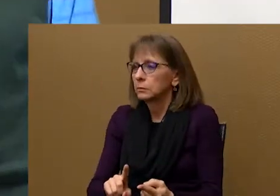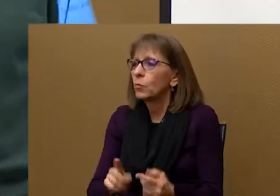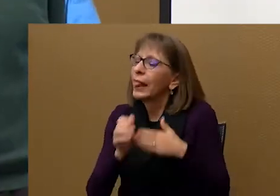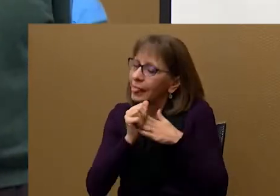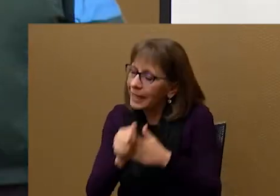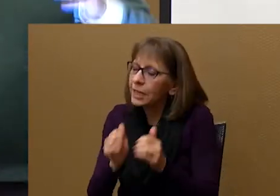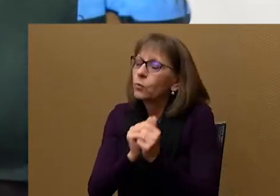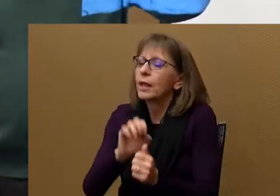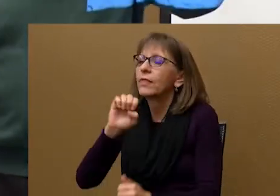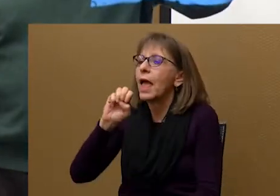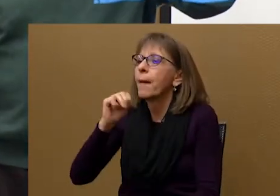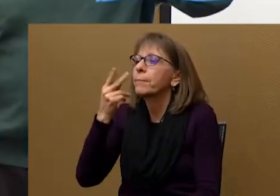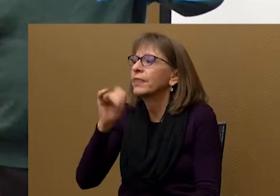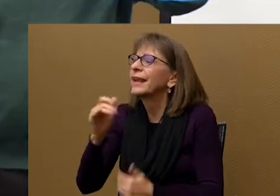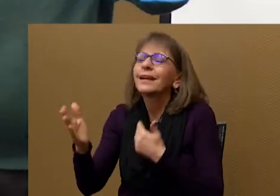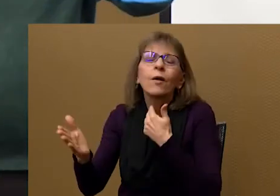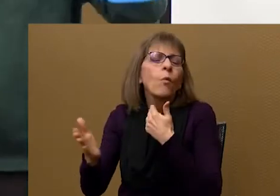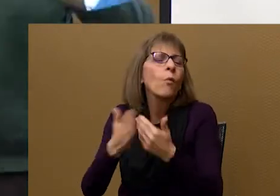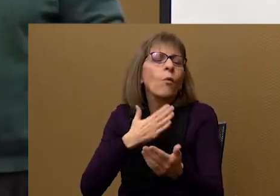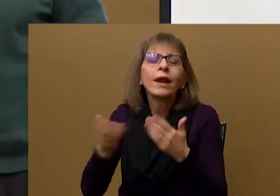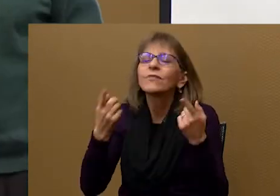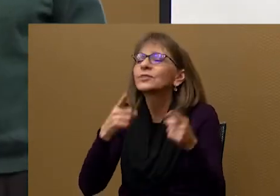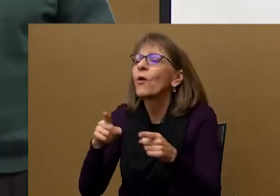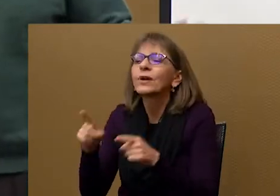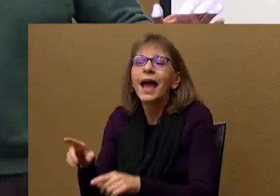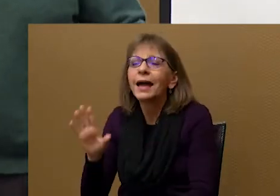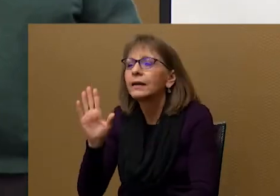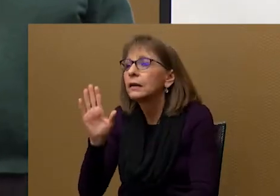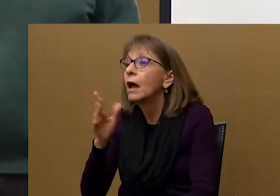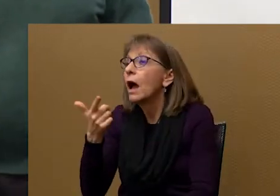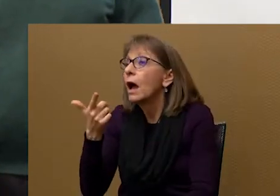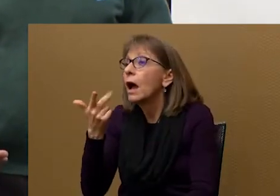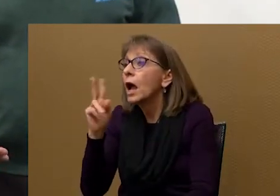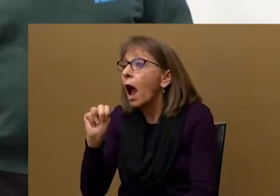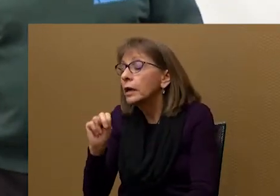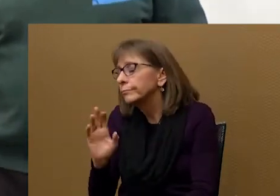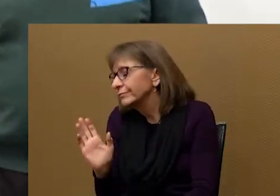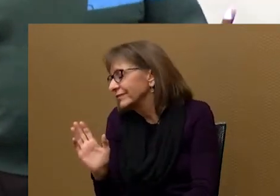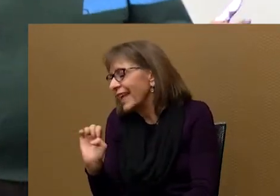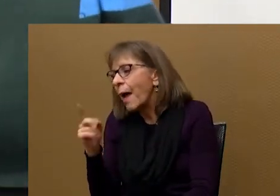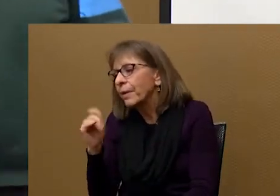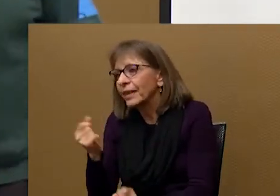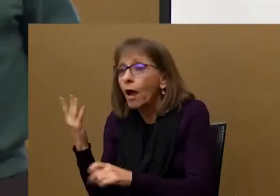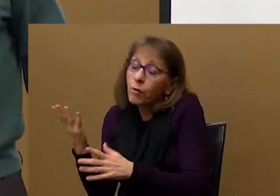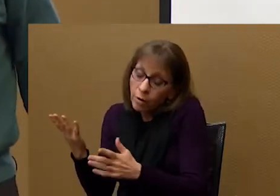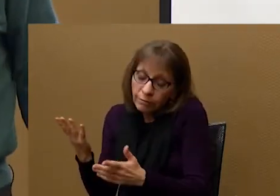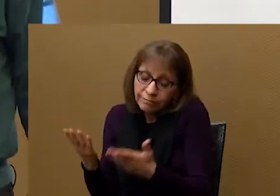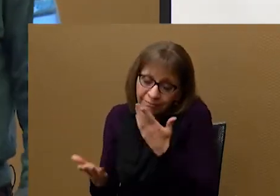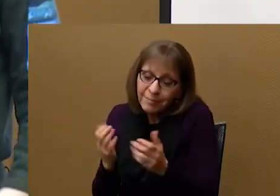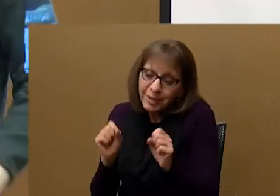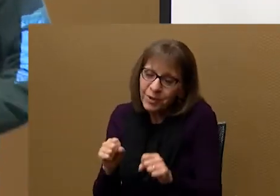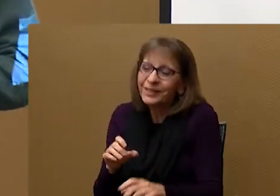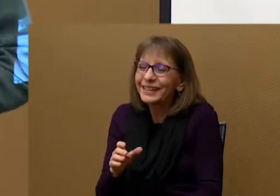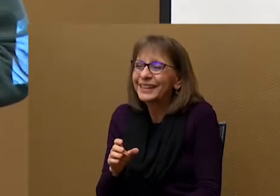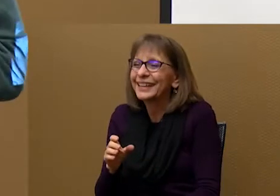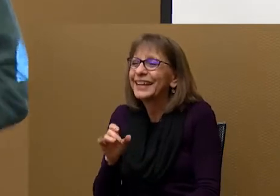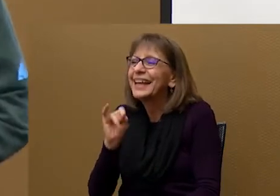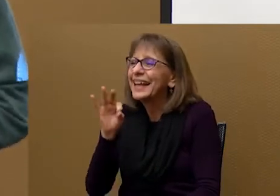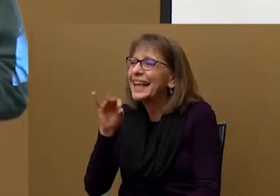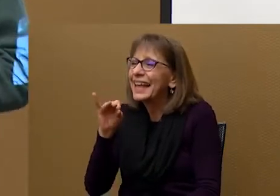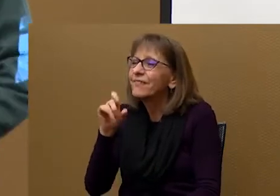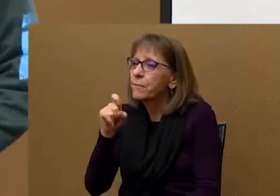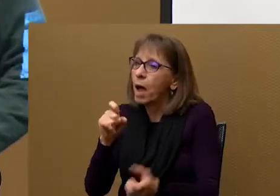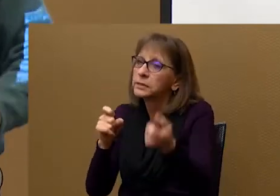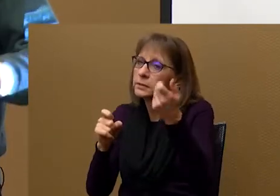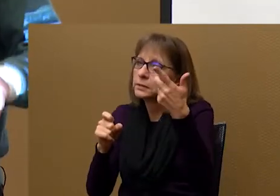is going on, 95% of the time. Now, if they got a gun, that's not your empathy moment. Although it might be. If you got to get the person